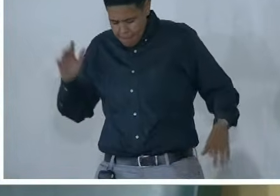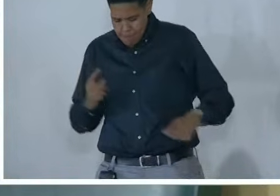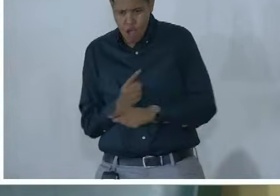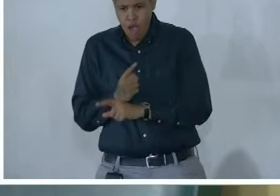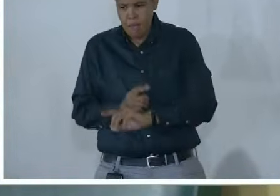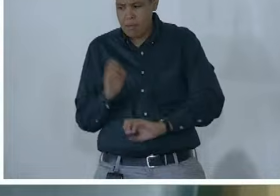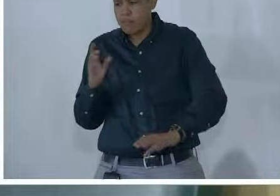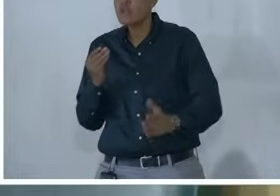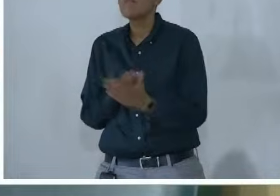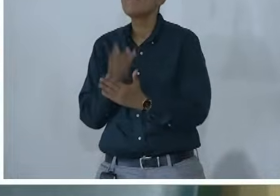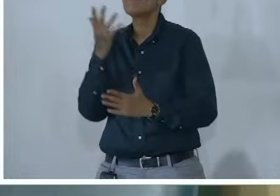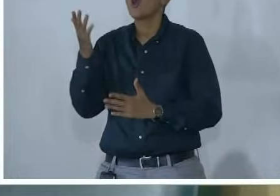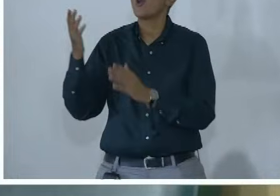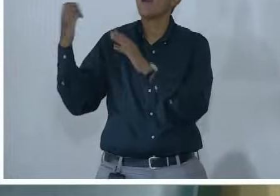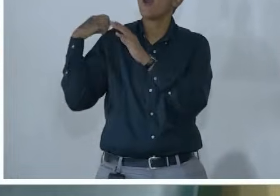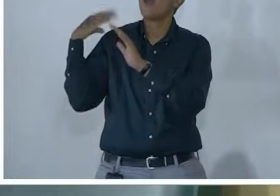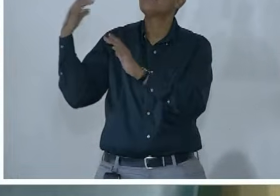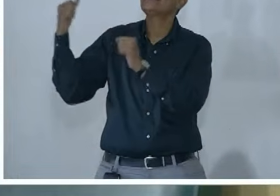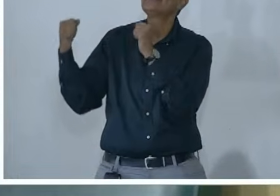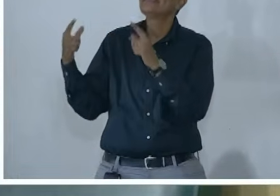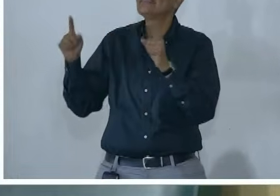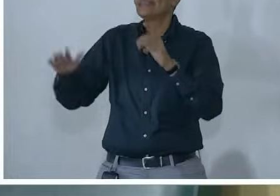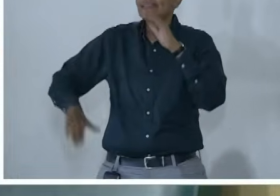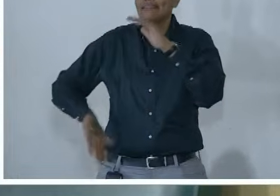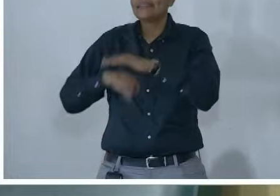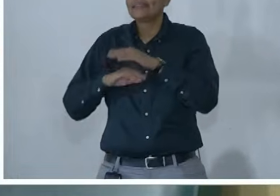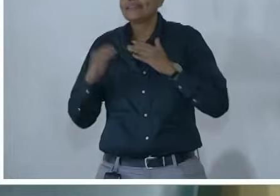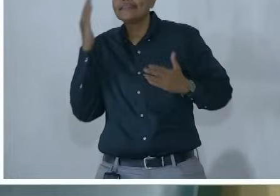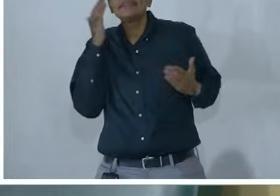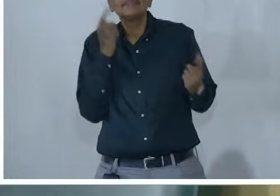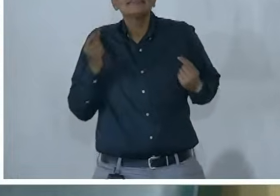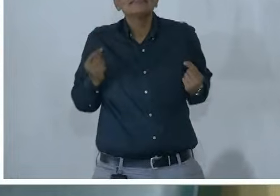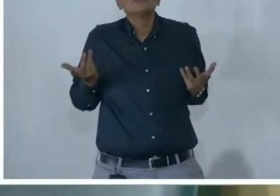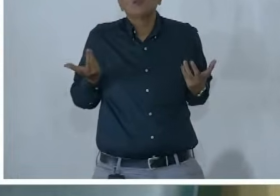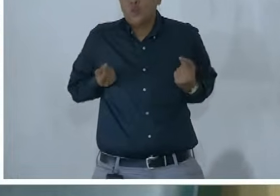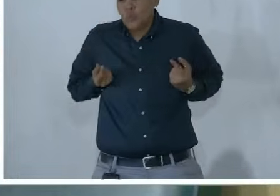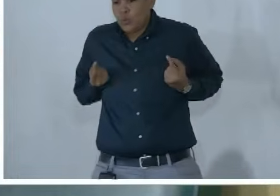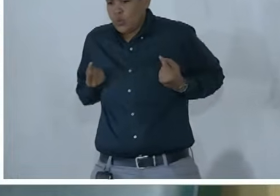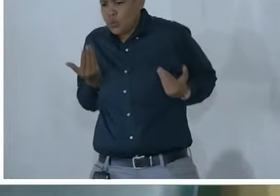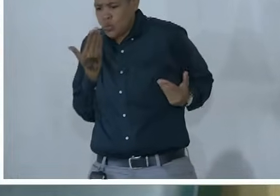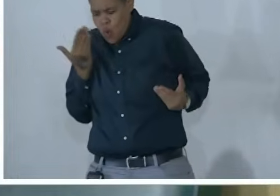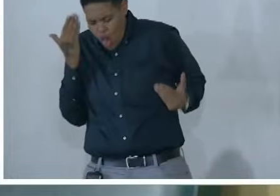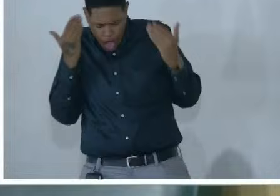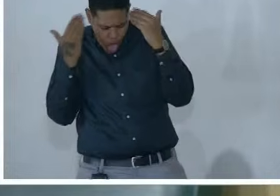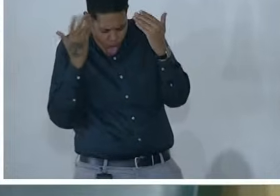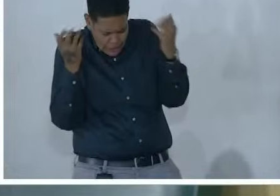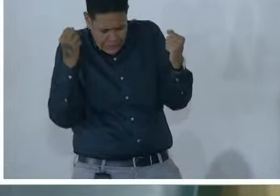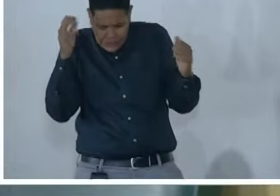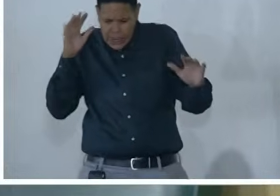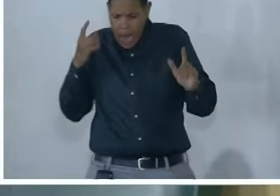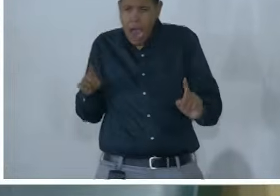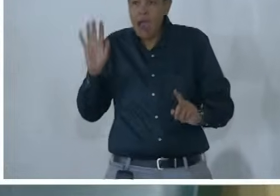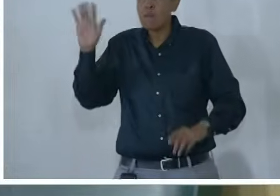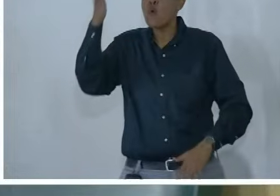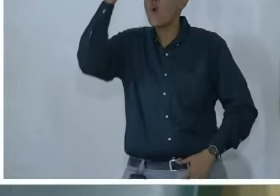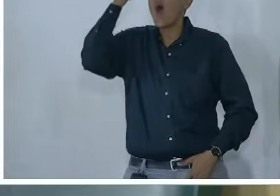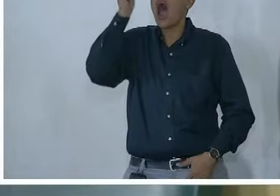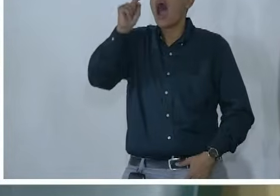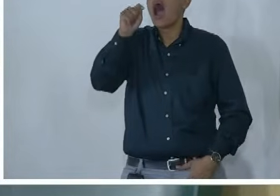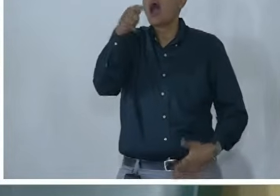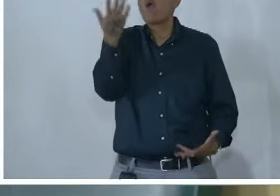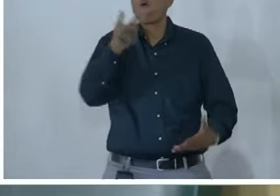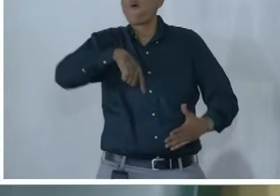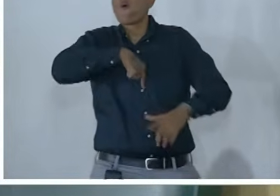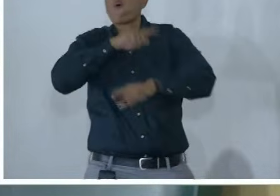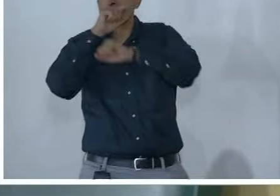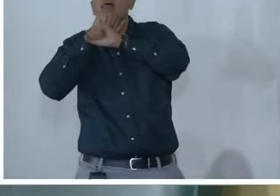bring the procuring officers up to speed, make them become knowledgeable, because we